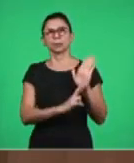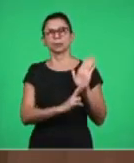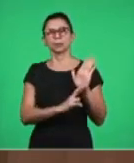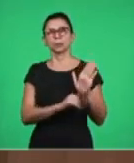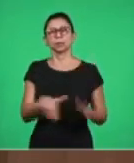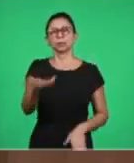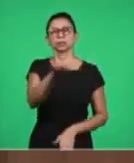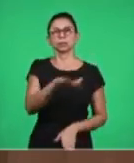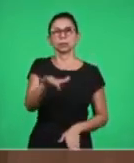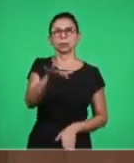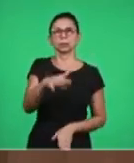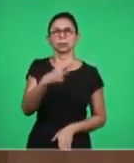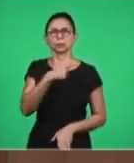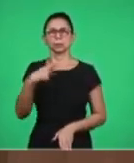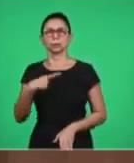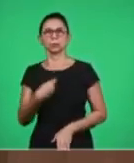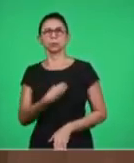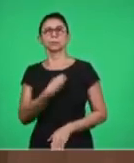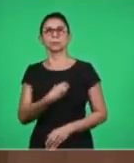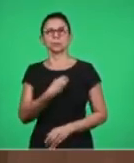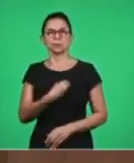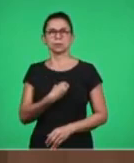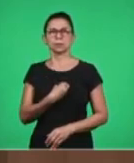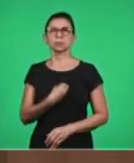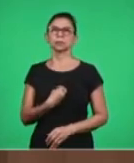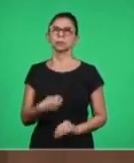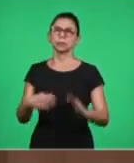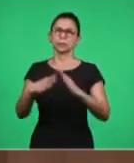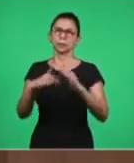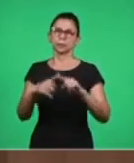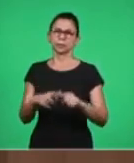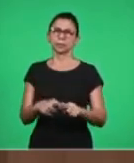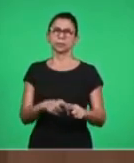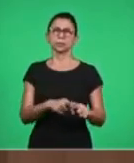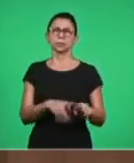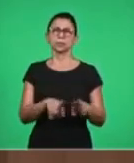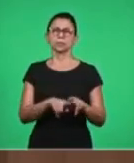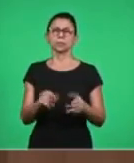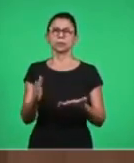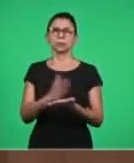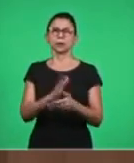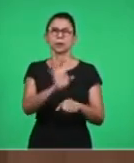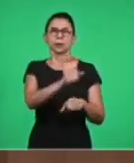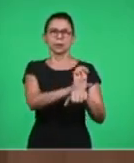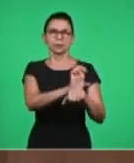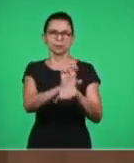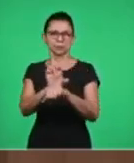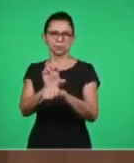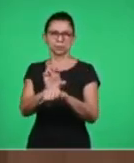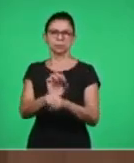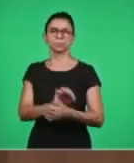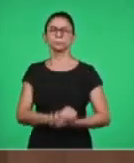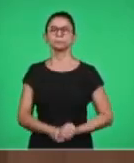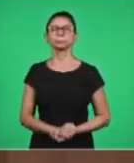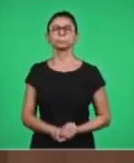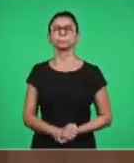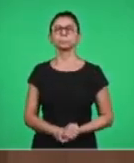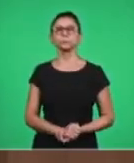bring the final report of participation of the pastors and churches and states. And I can tell you one thing.